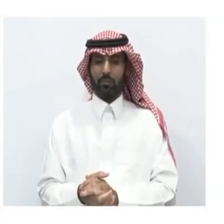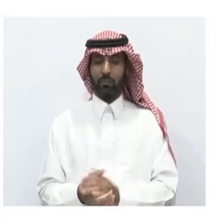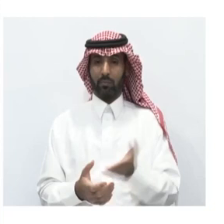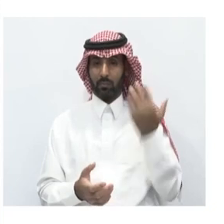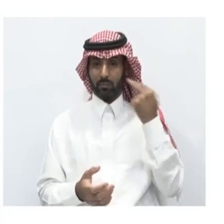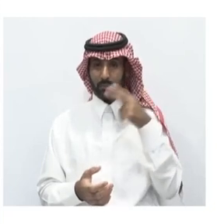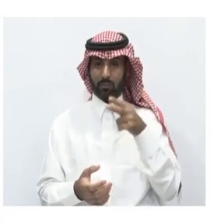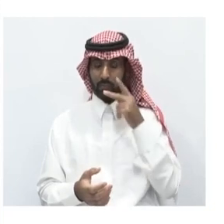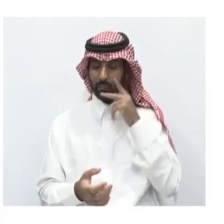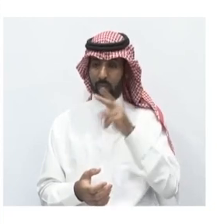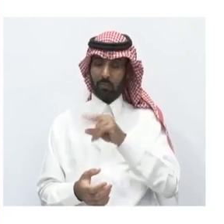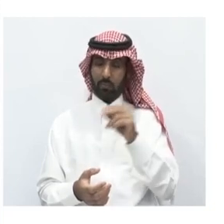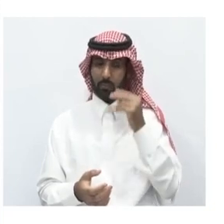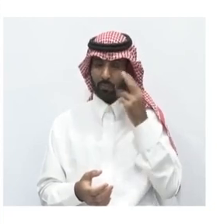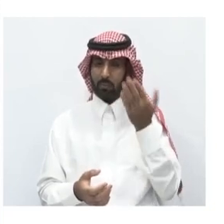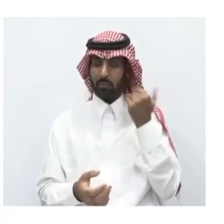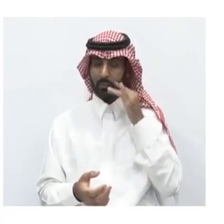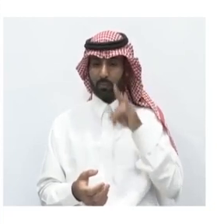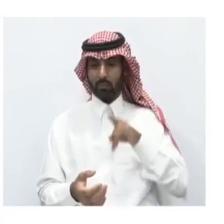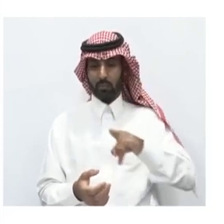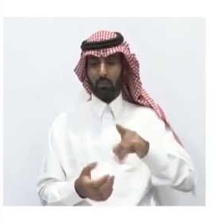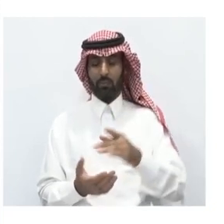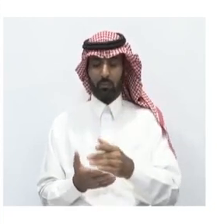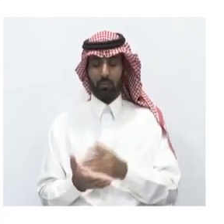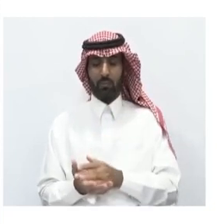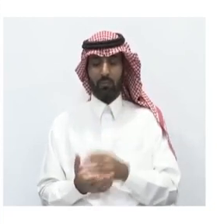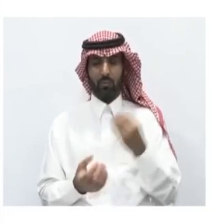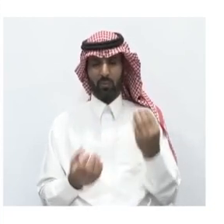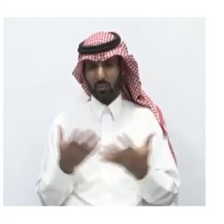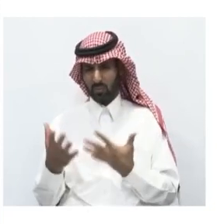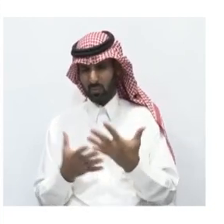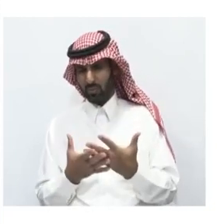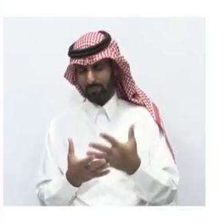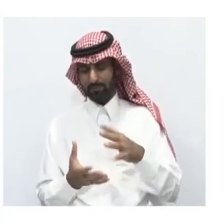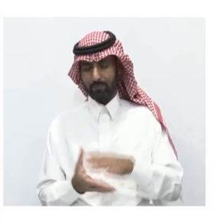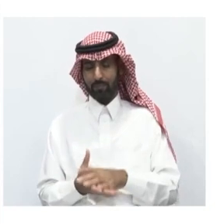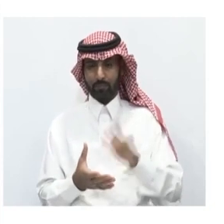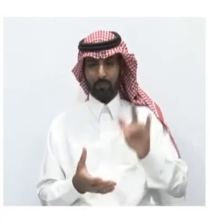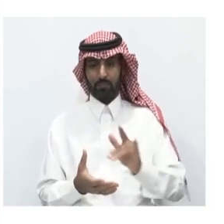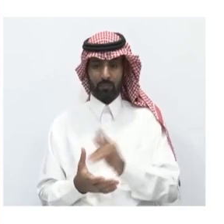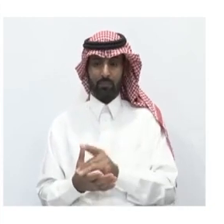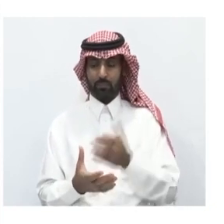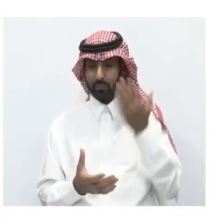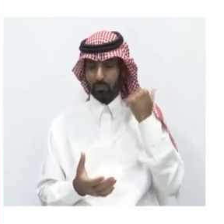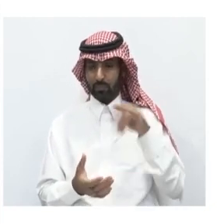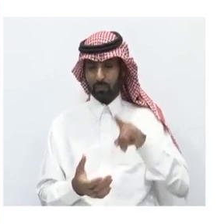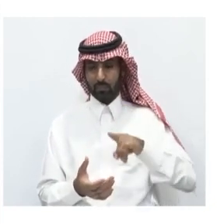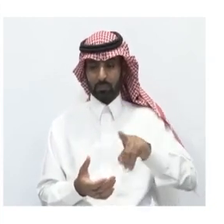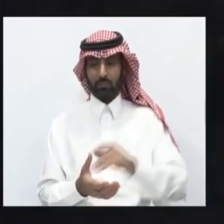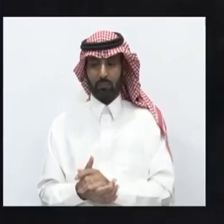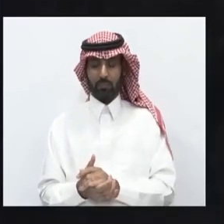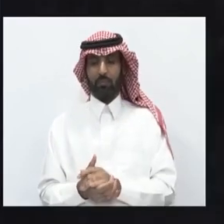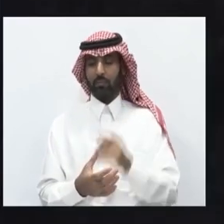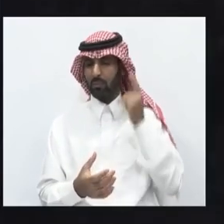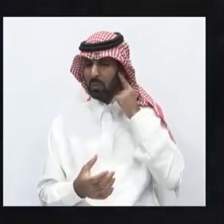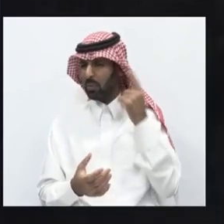Have you seen other examples of airplane passengers having problems with seatings? Have you ever been in a plane and you